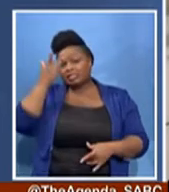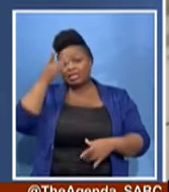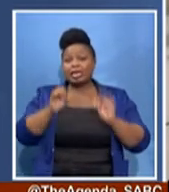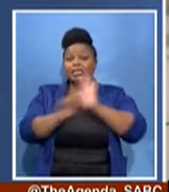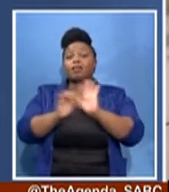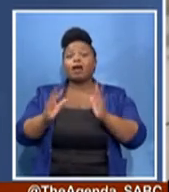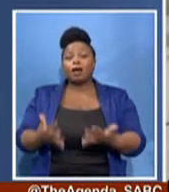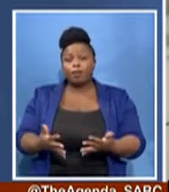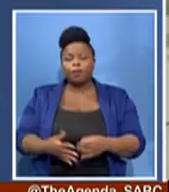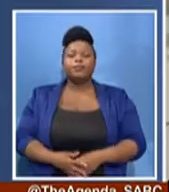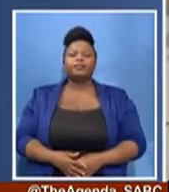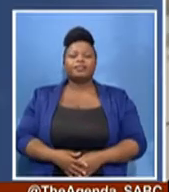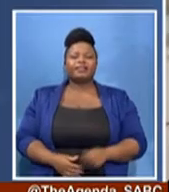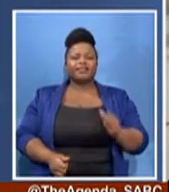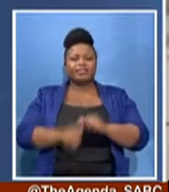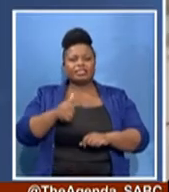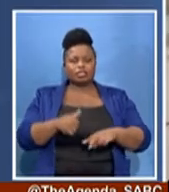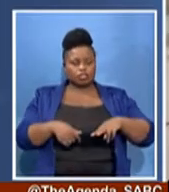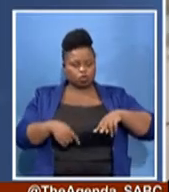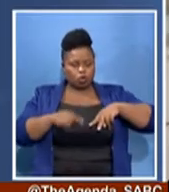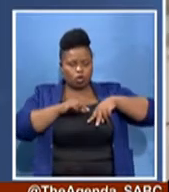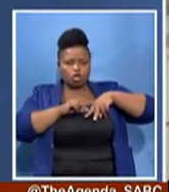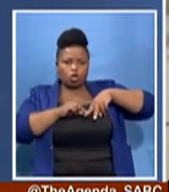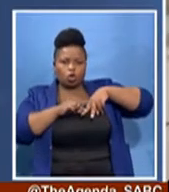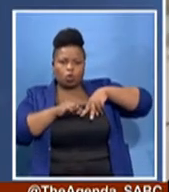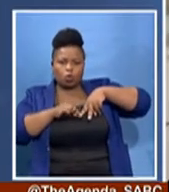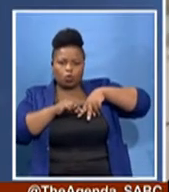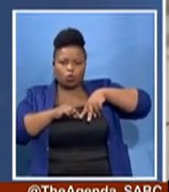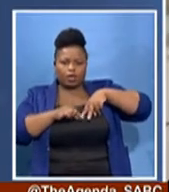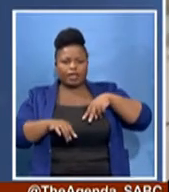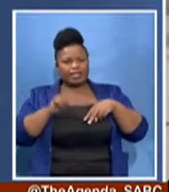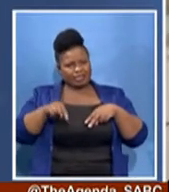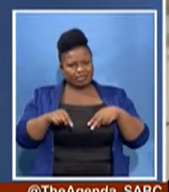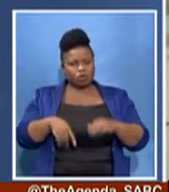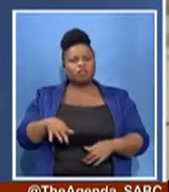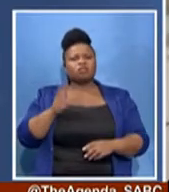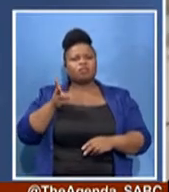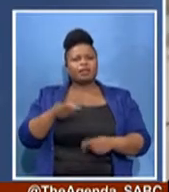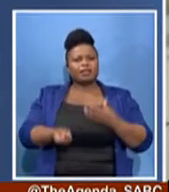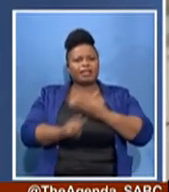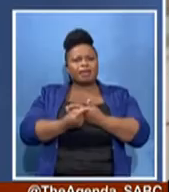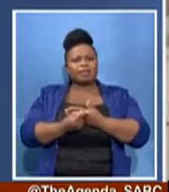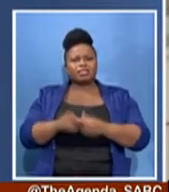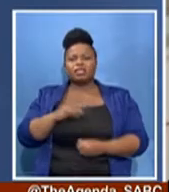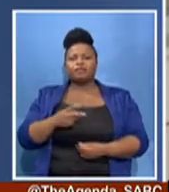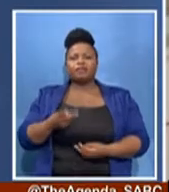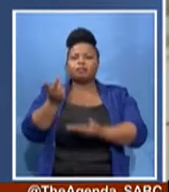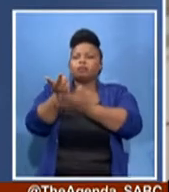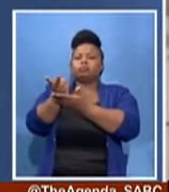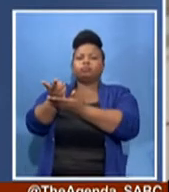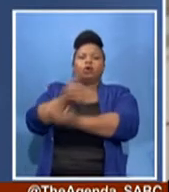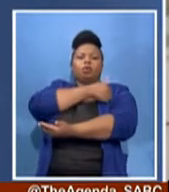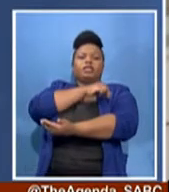the lower part of the leg. Now, these kinds of clots often happen when you're immobile, after you've had an operation, after you've had an accident and you've had